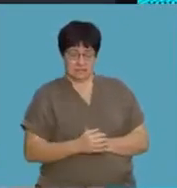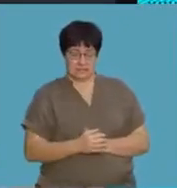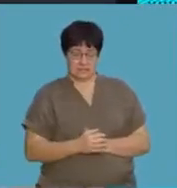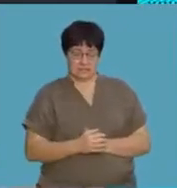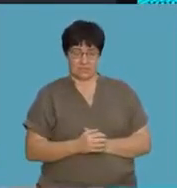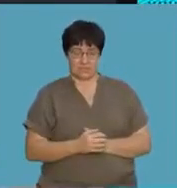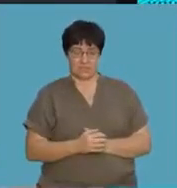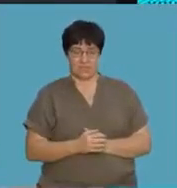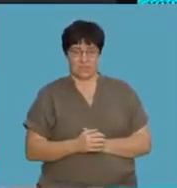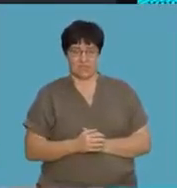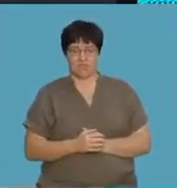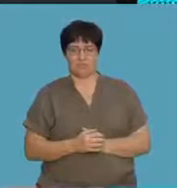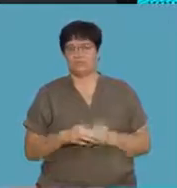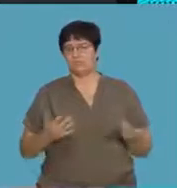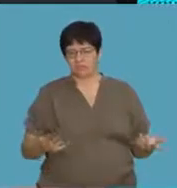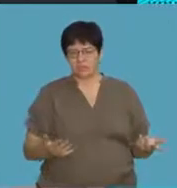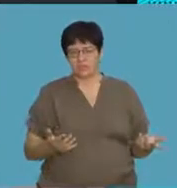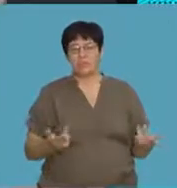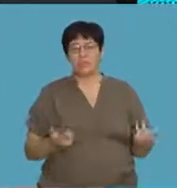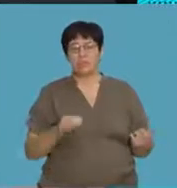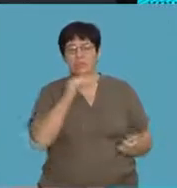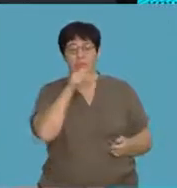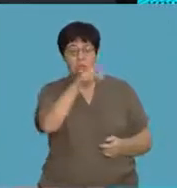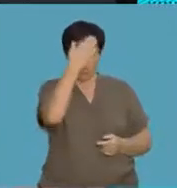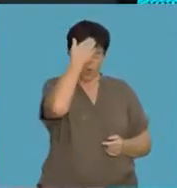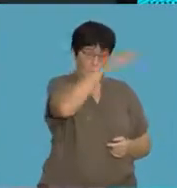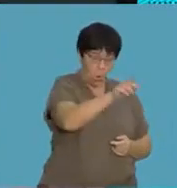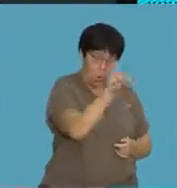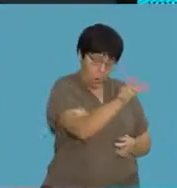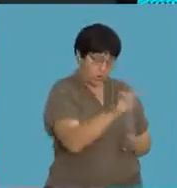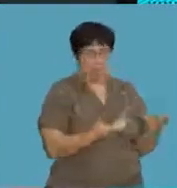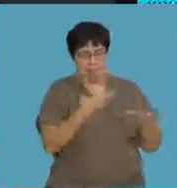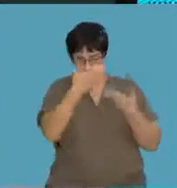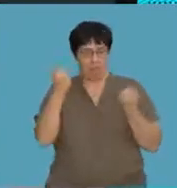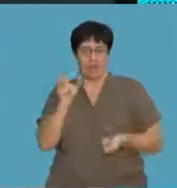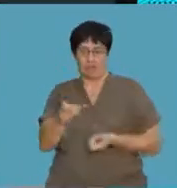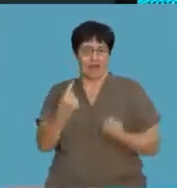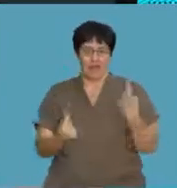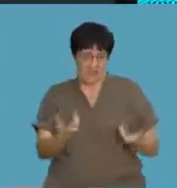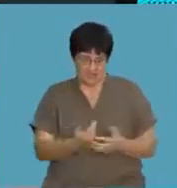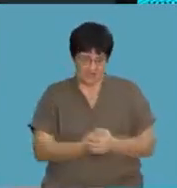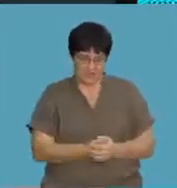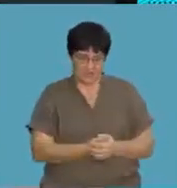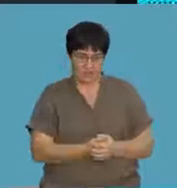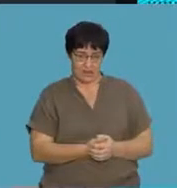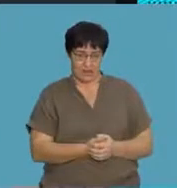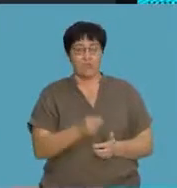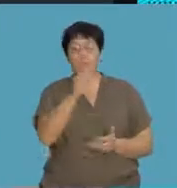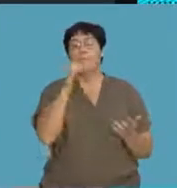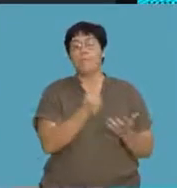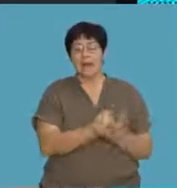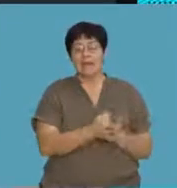the definitions, which is an all or nothing kind of an arrangement. Now, remember, we need to refer to